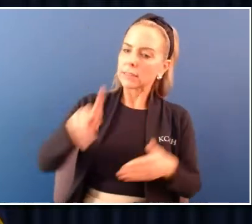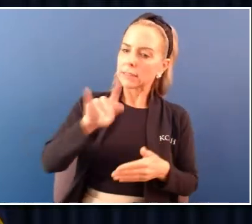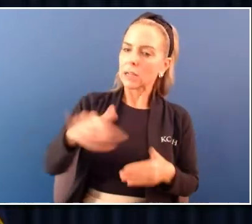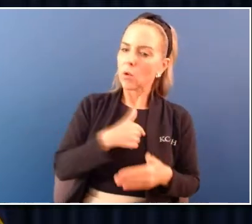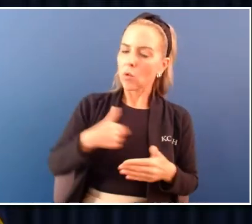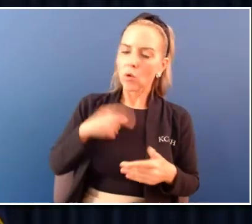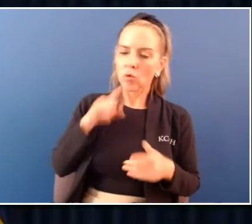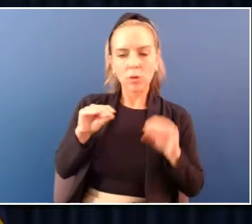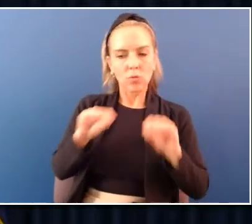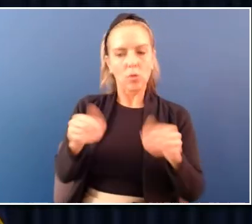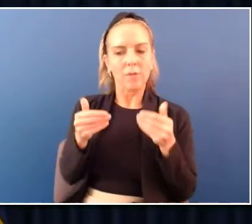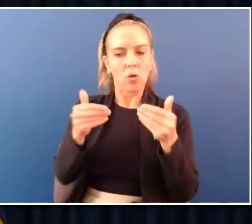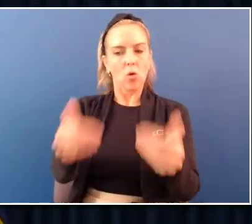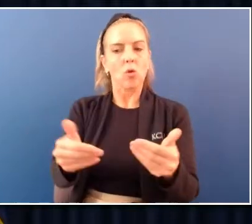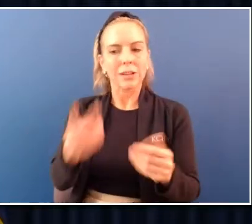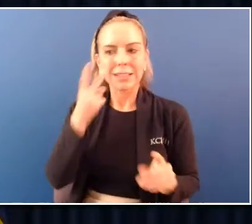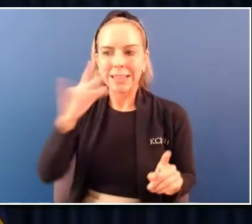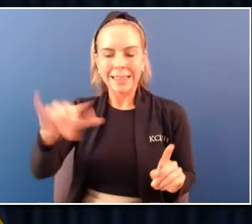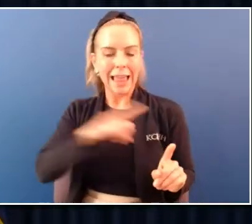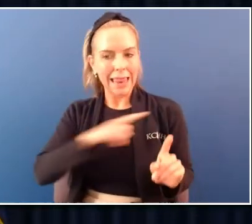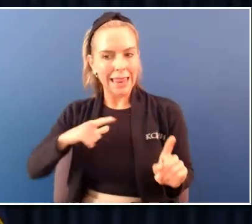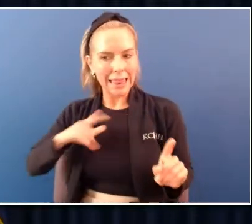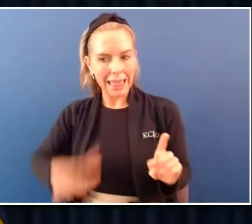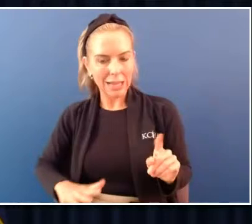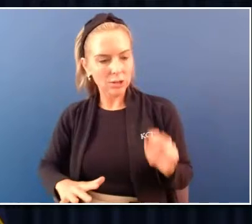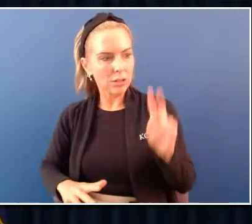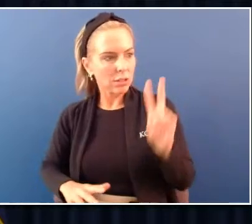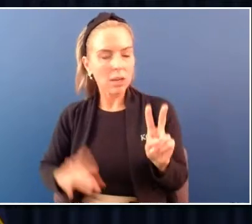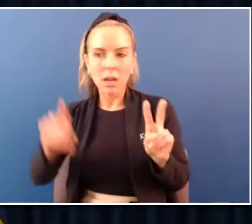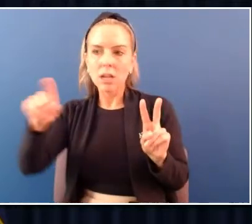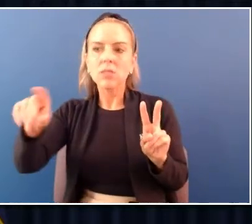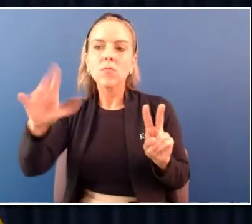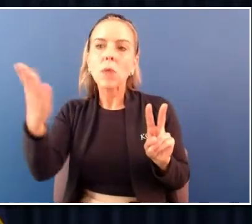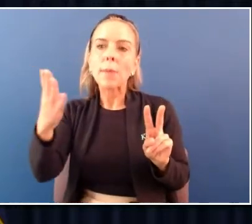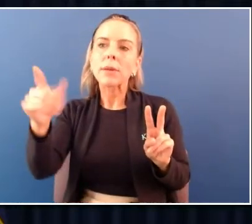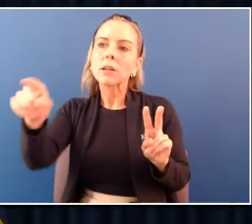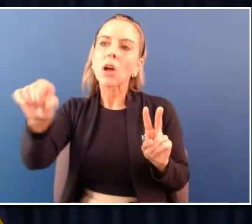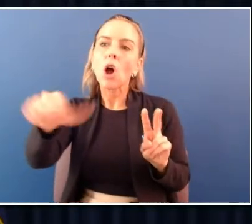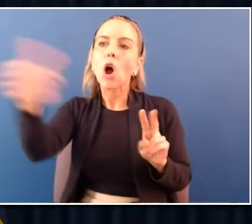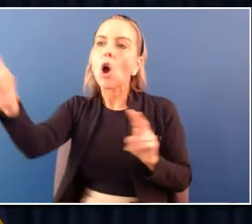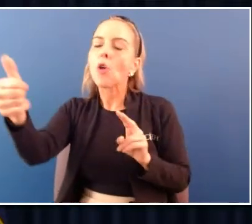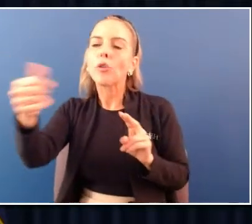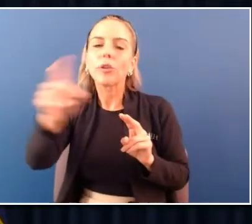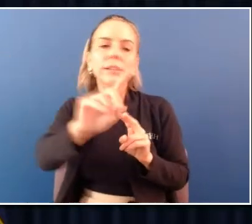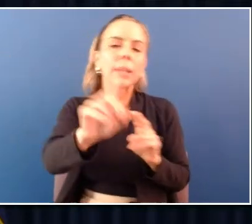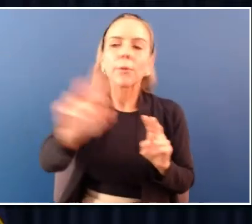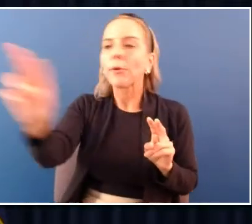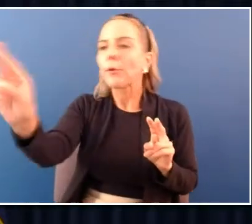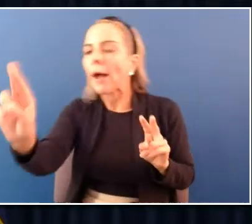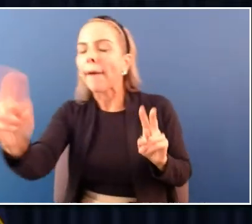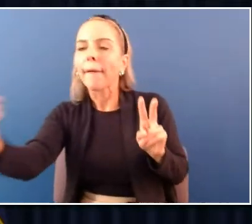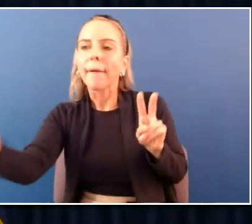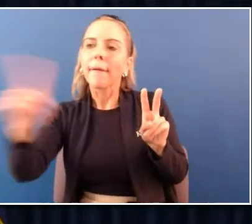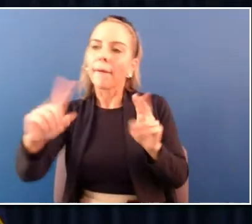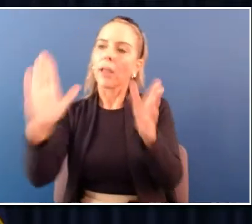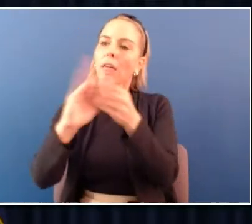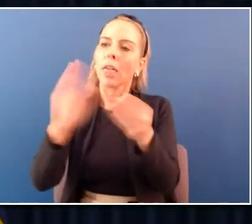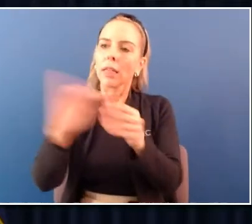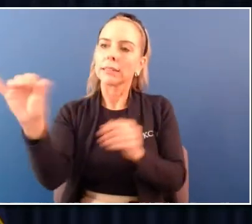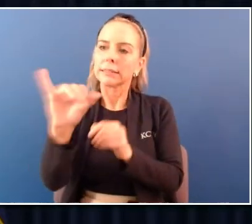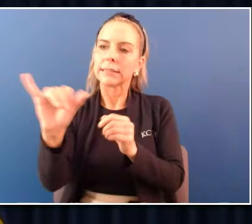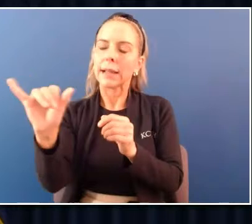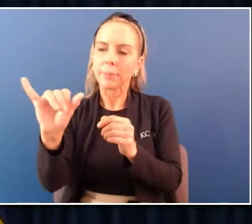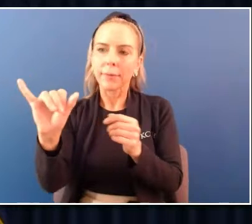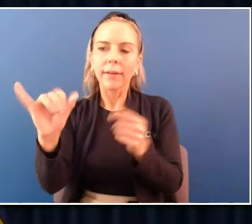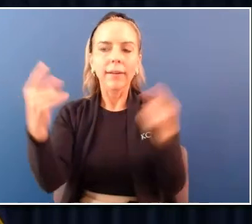But then to see that legislator, that's from a different branch of government, maybe from a different party, to say the same thing, that's a good thing. And so while we